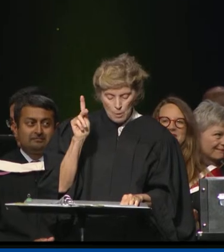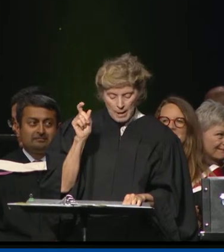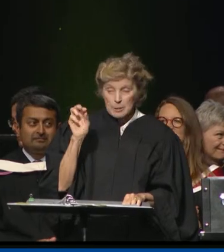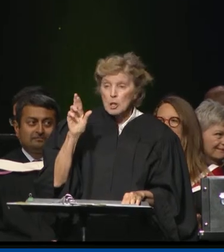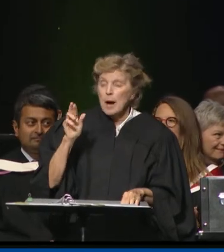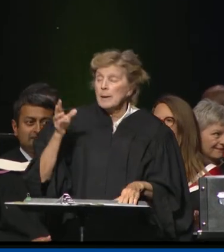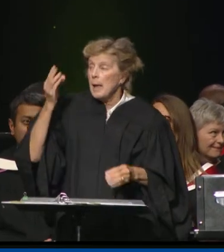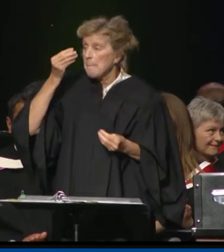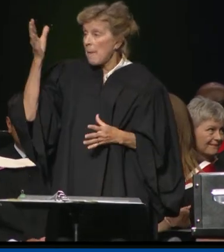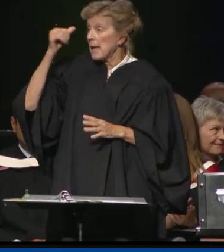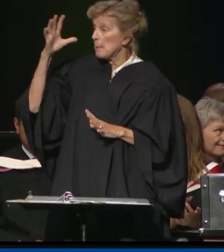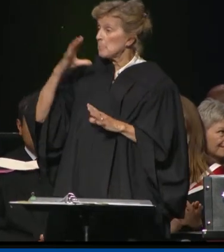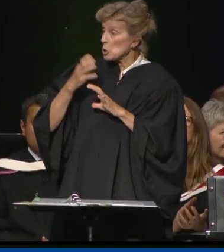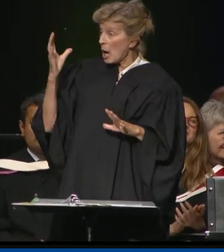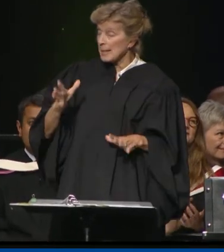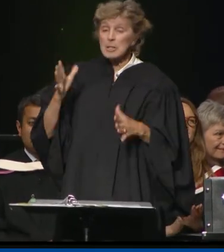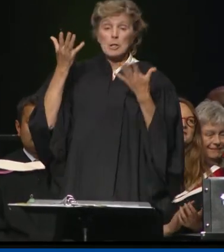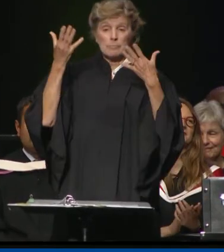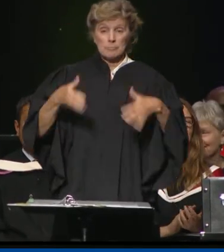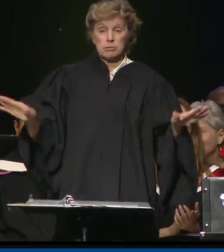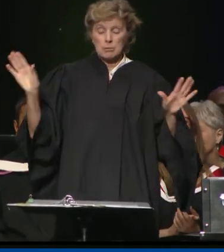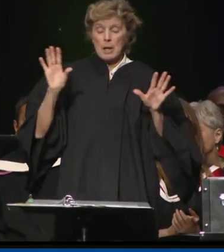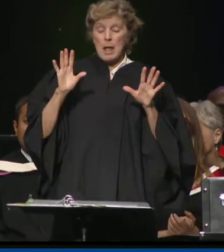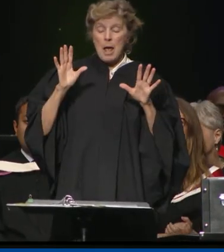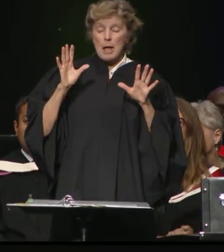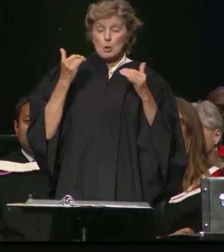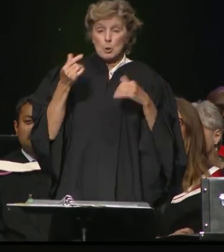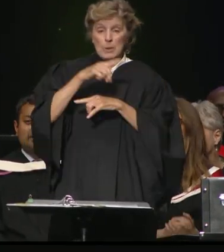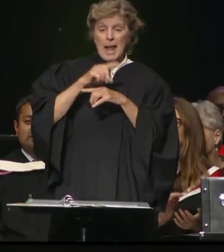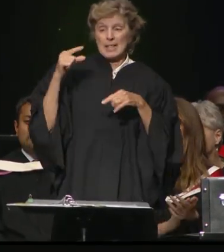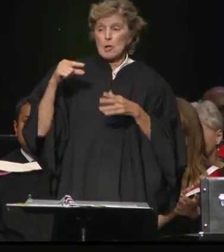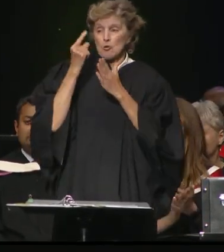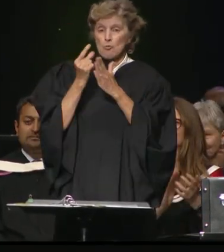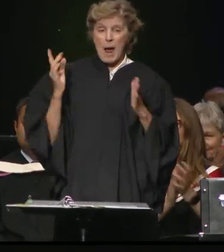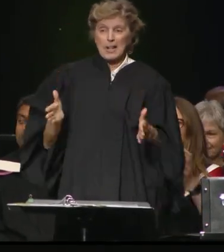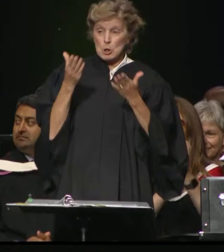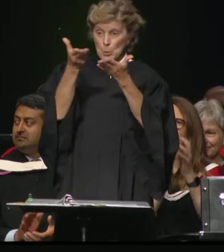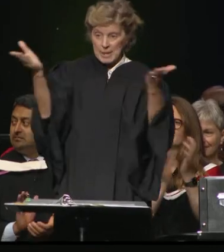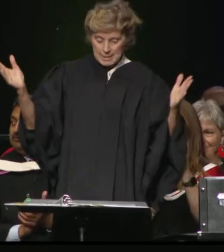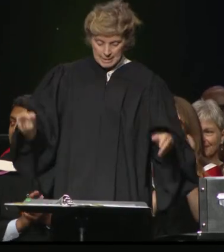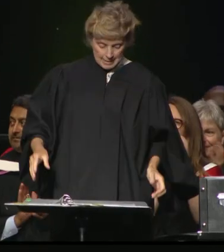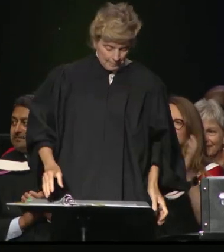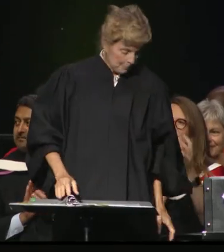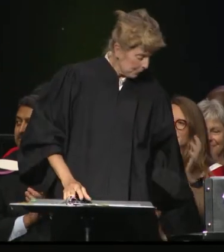Madam Chancellor, that concludes the presentation of today's graduates.